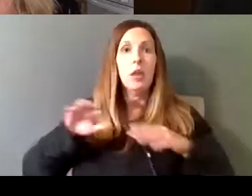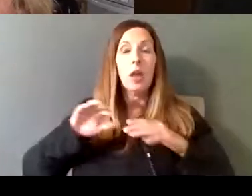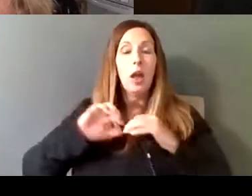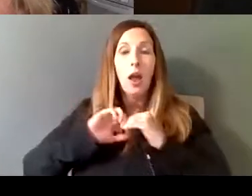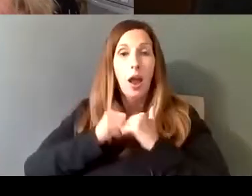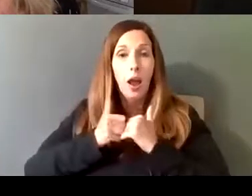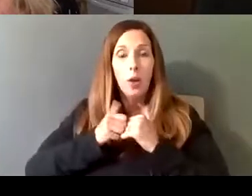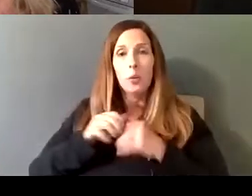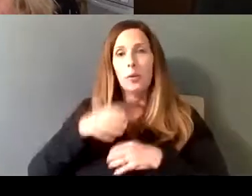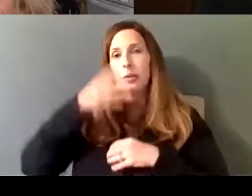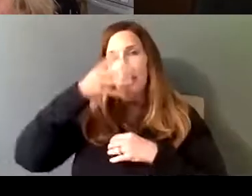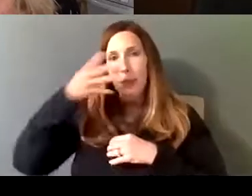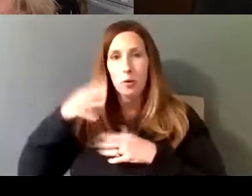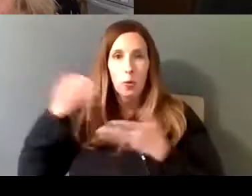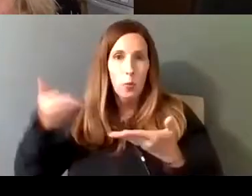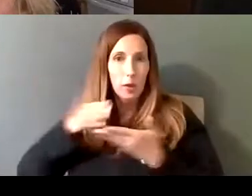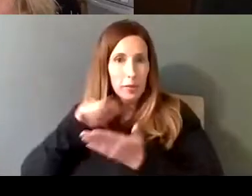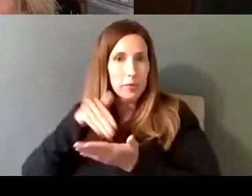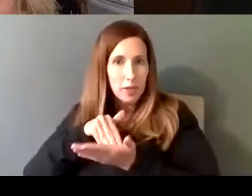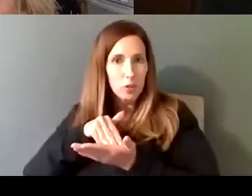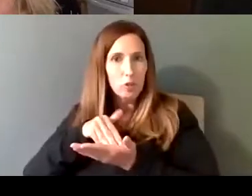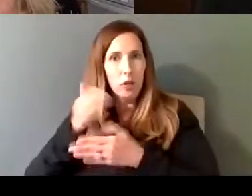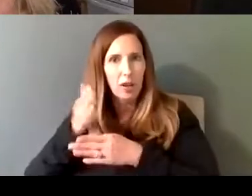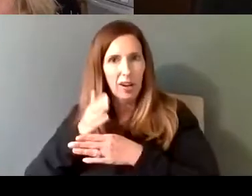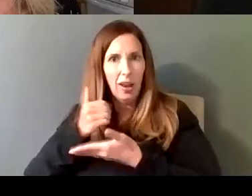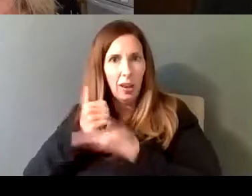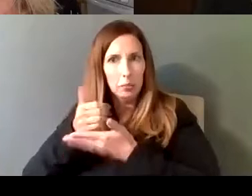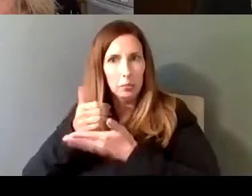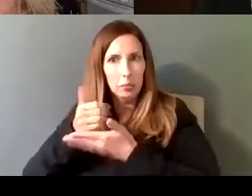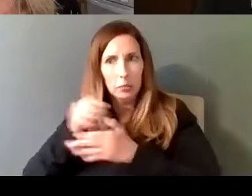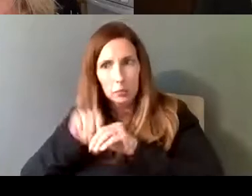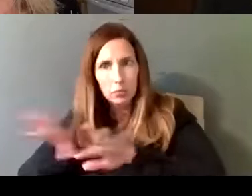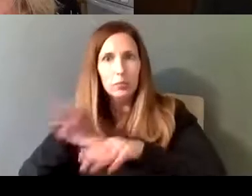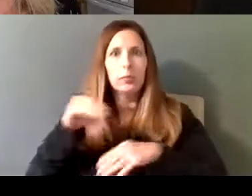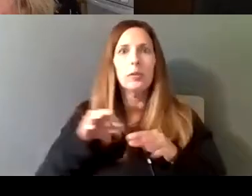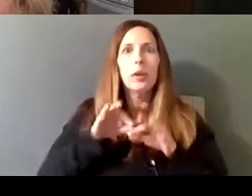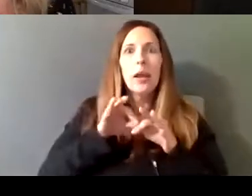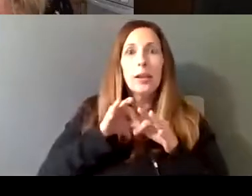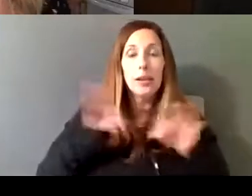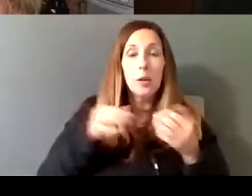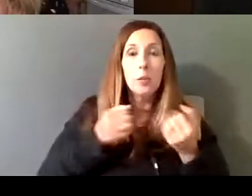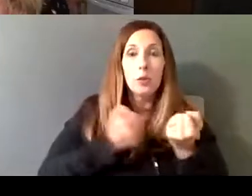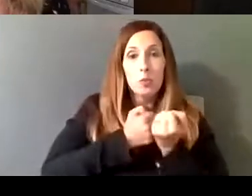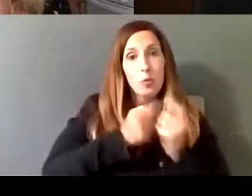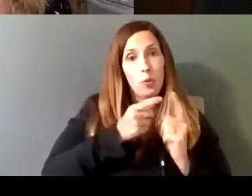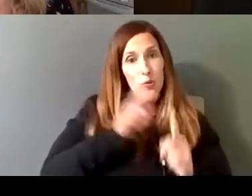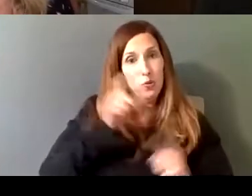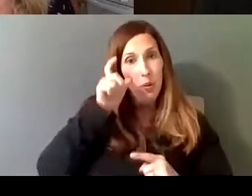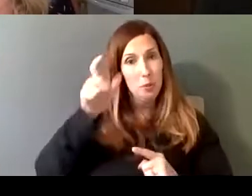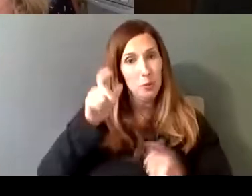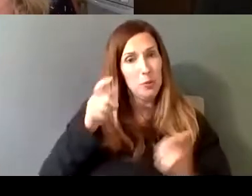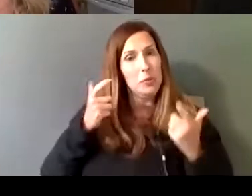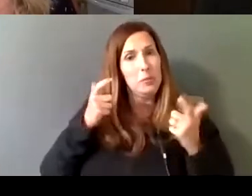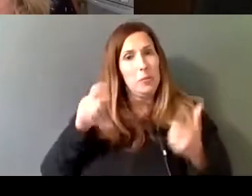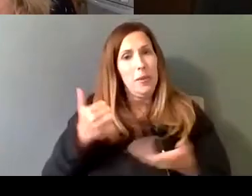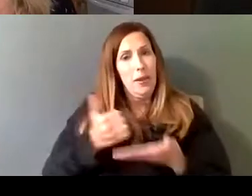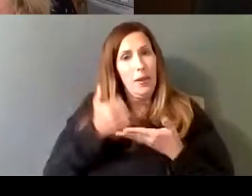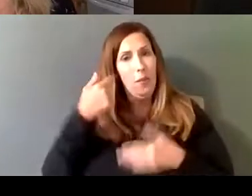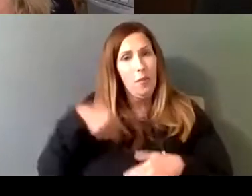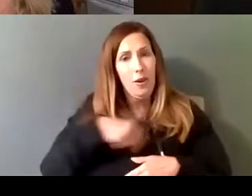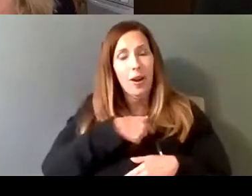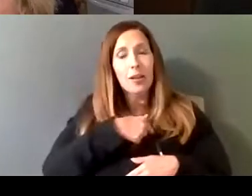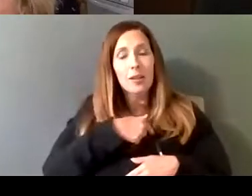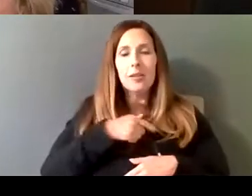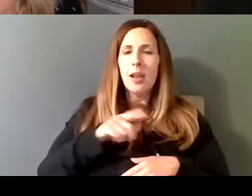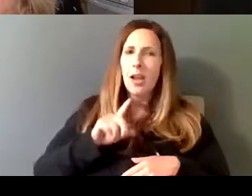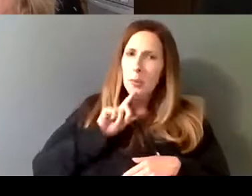the Immigrant Welcome Center. And the language support actually came from Luna, which was a huge help for us. And I really think that